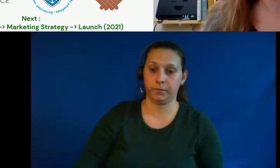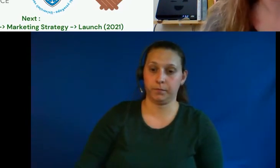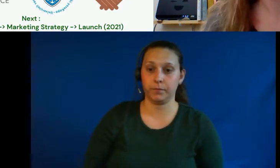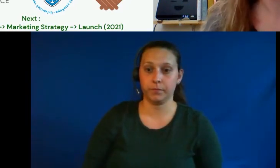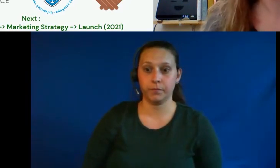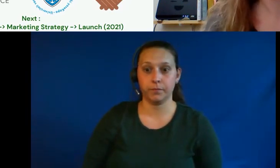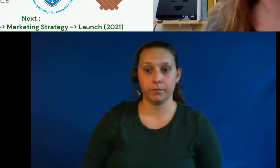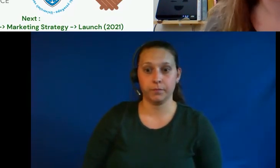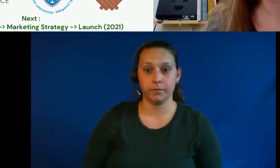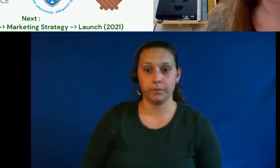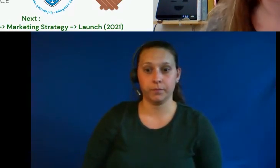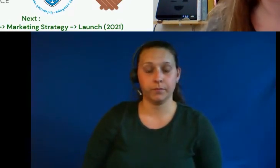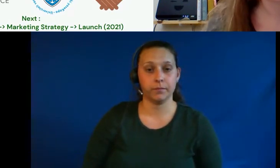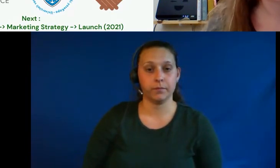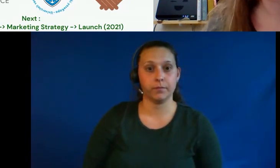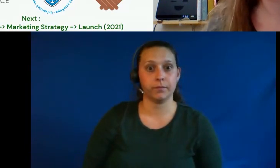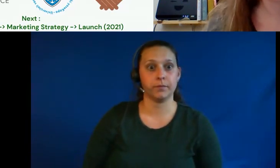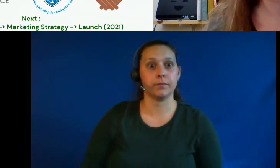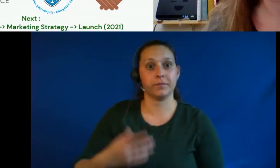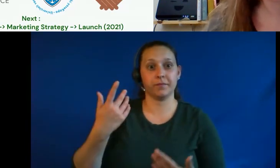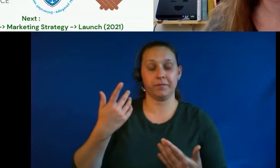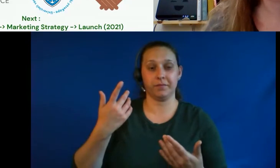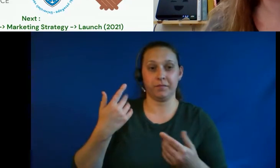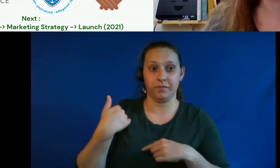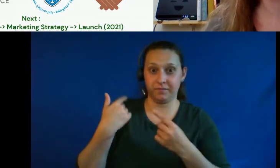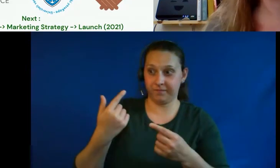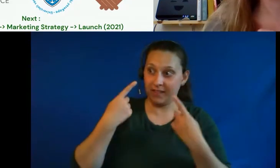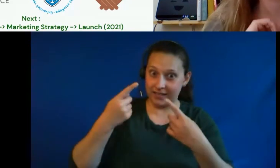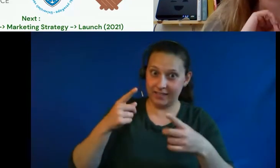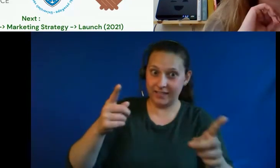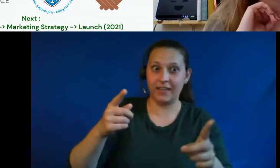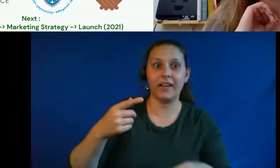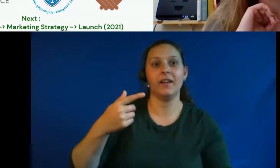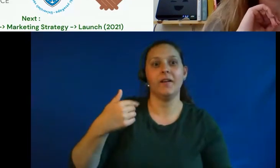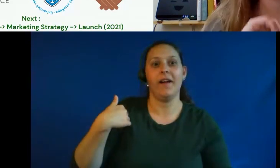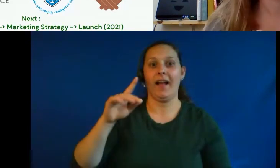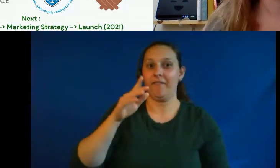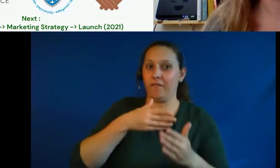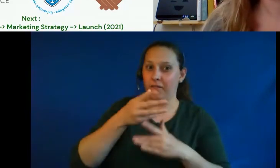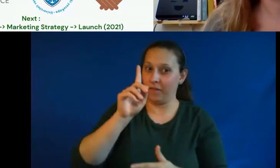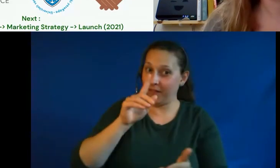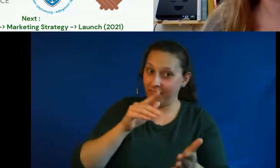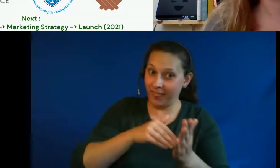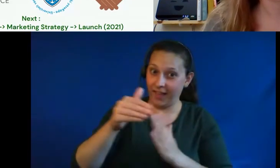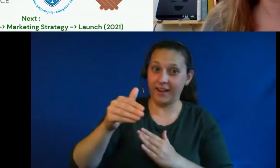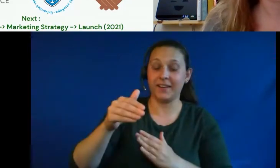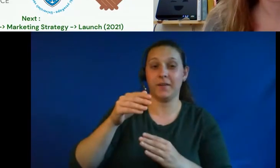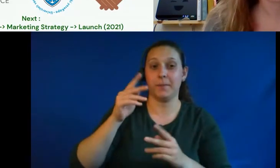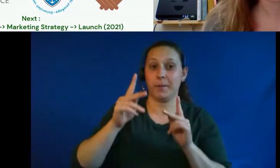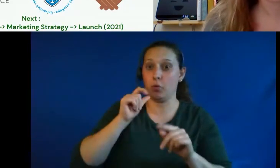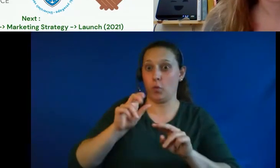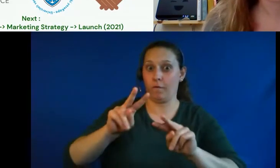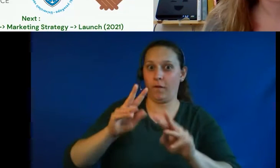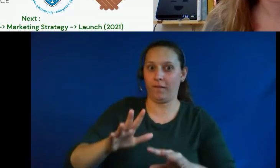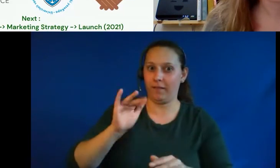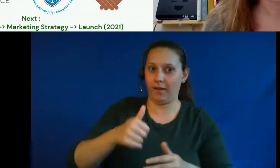With regards to our milestones, currently sitting on around followers, which is important for us to create more awareness. We have